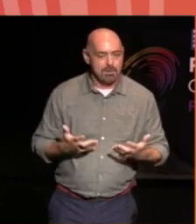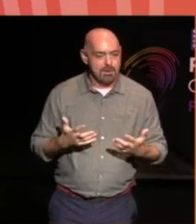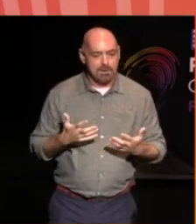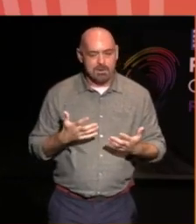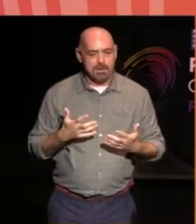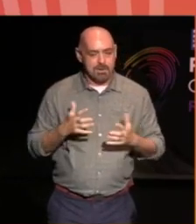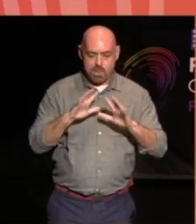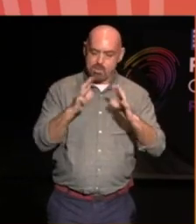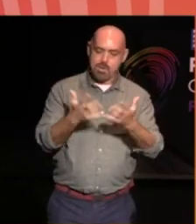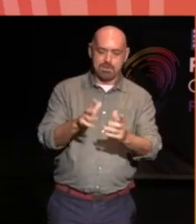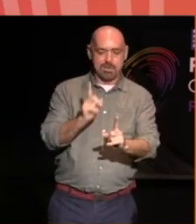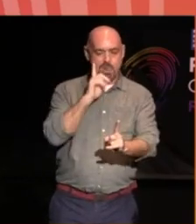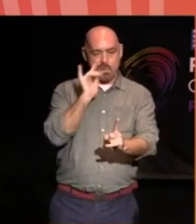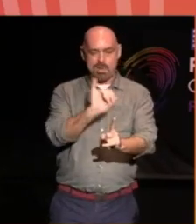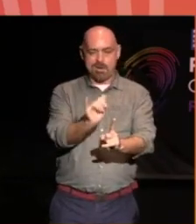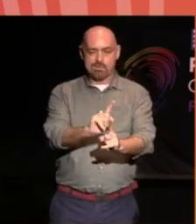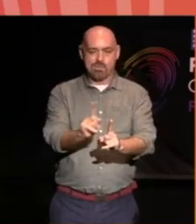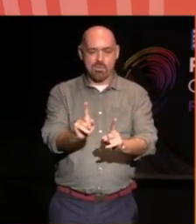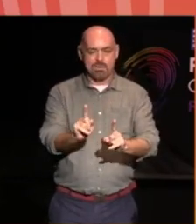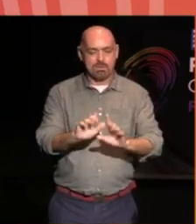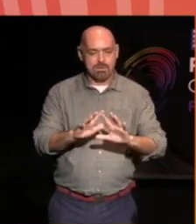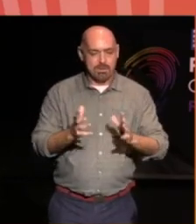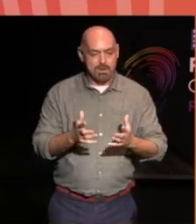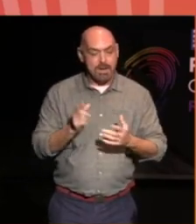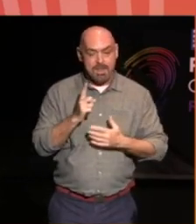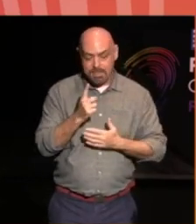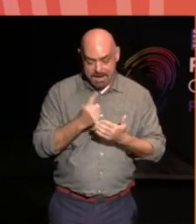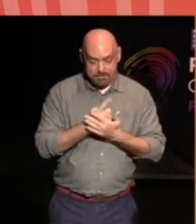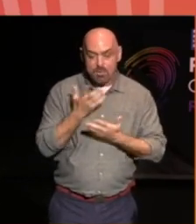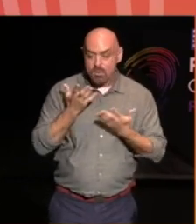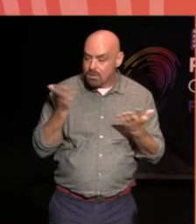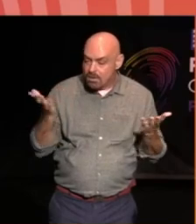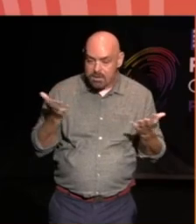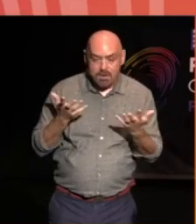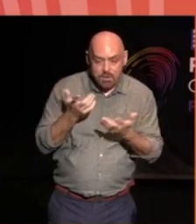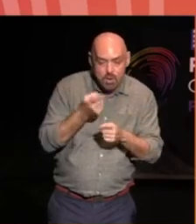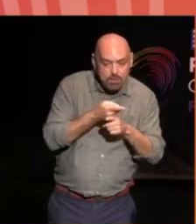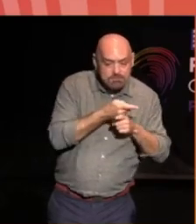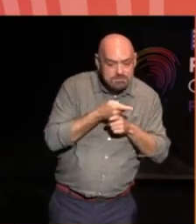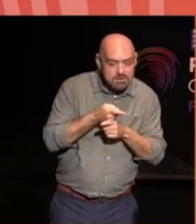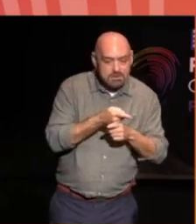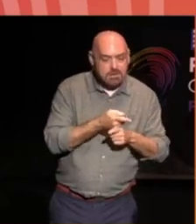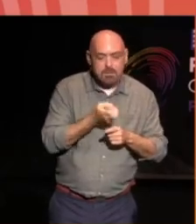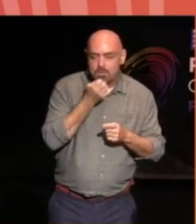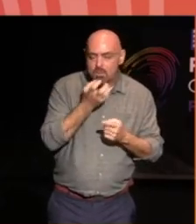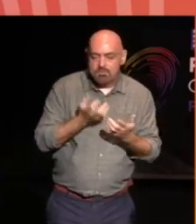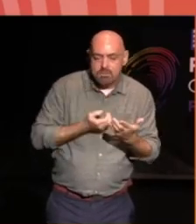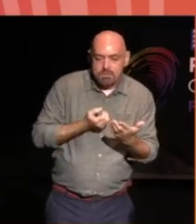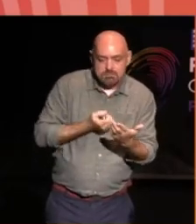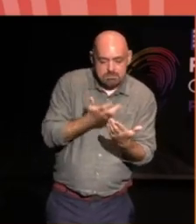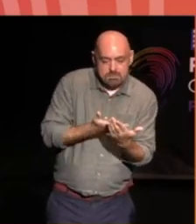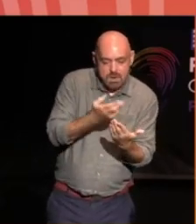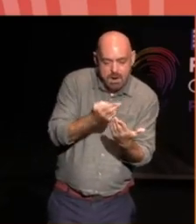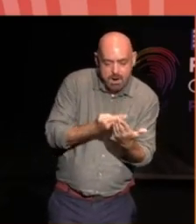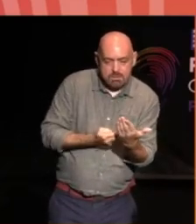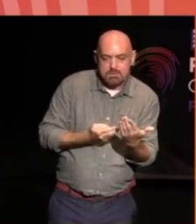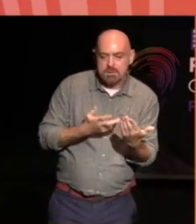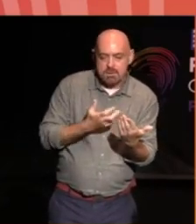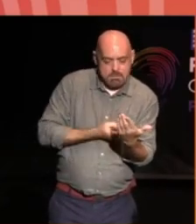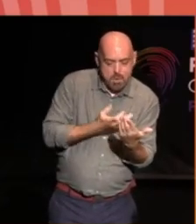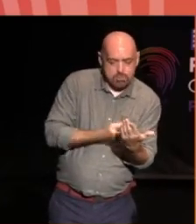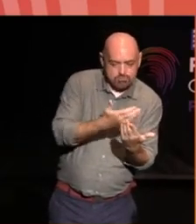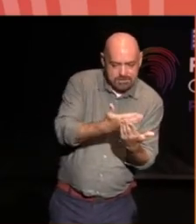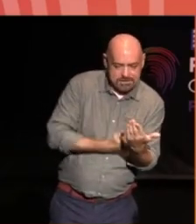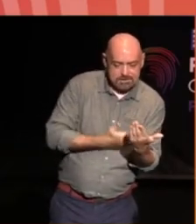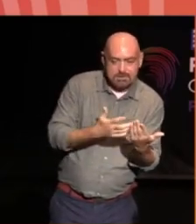and what the world looks like. And that happens through conversations. It happens through beautiful art. It happens through beautiful poetry. It happens